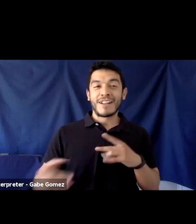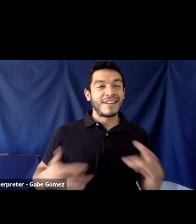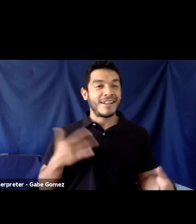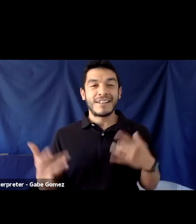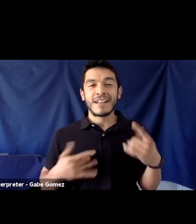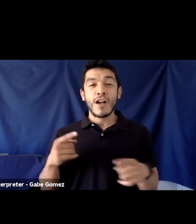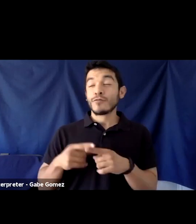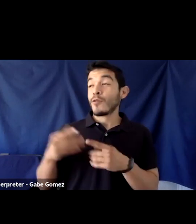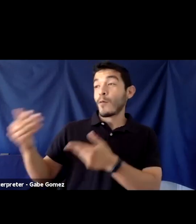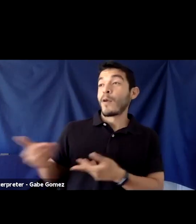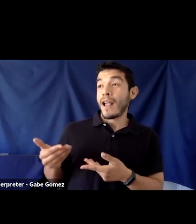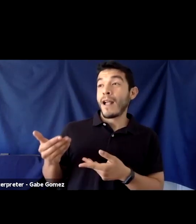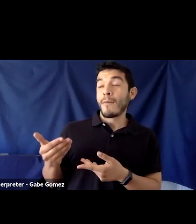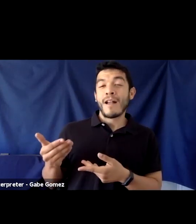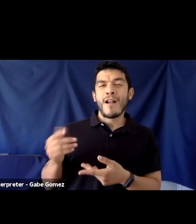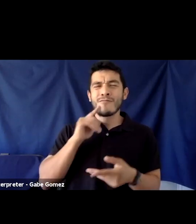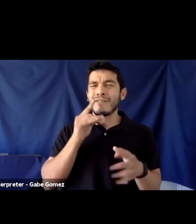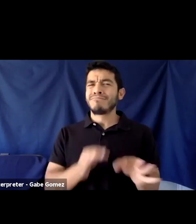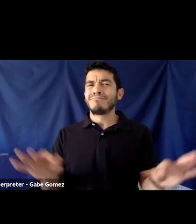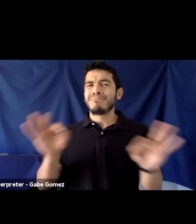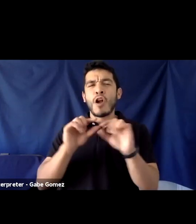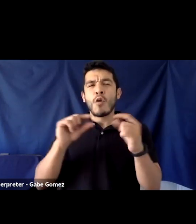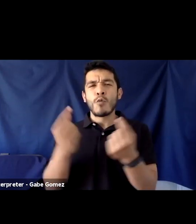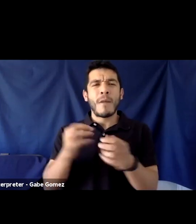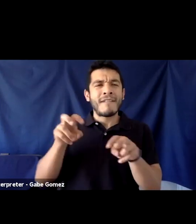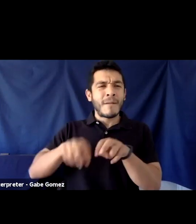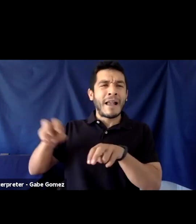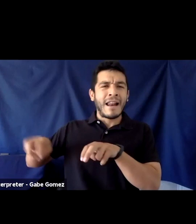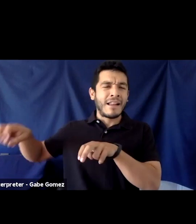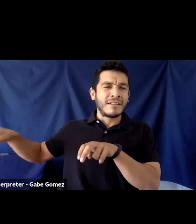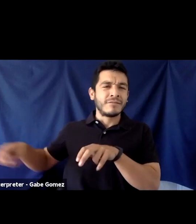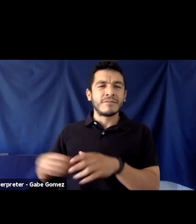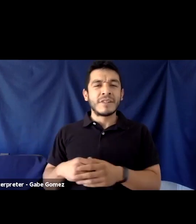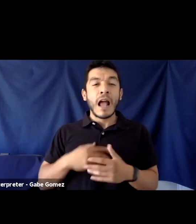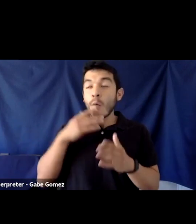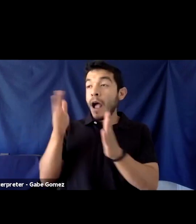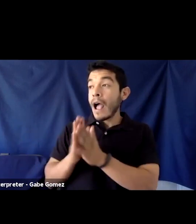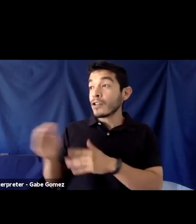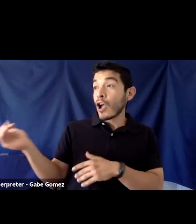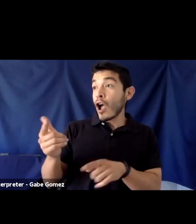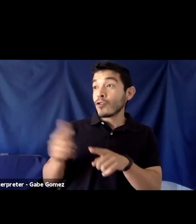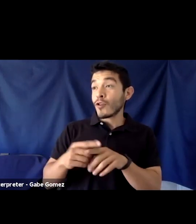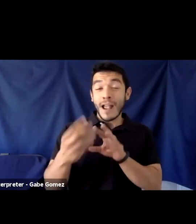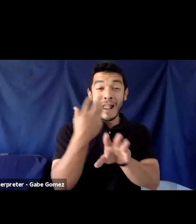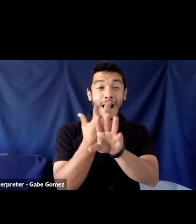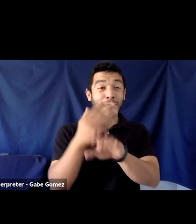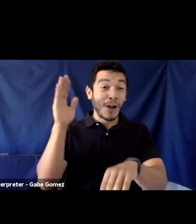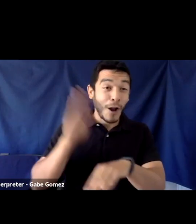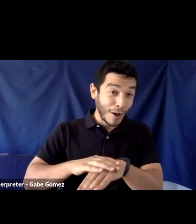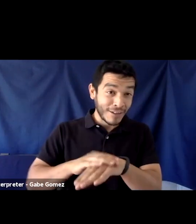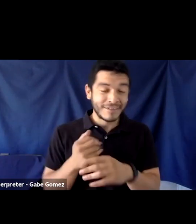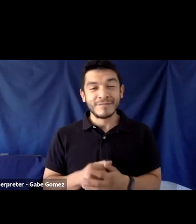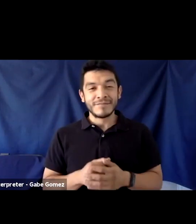to welcome such an esteemed group of panelists. So I'm going to ask all of our panelists to put their cameras on,